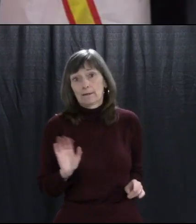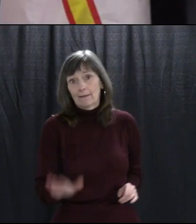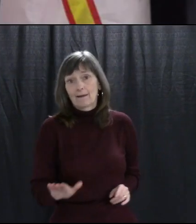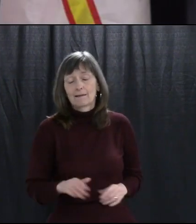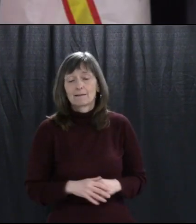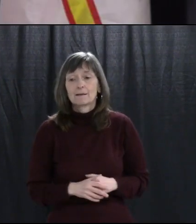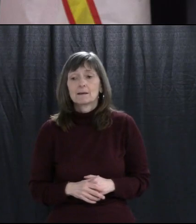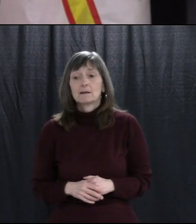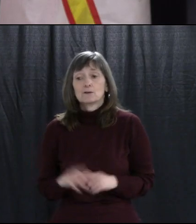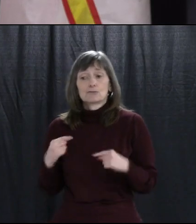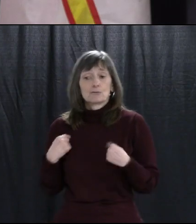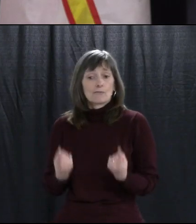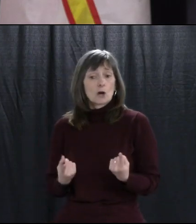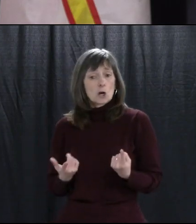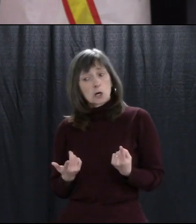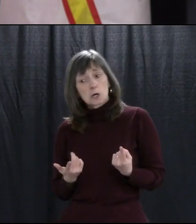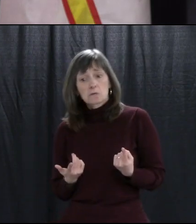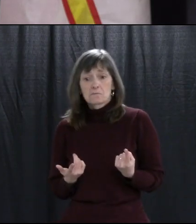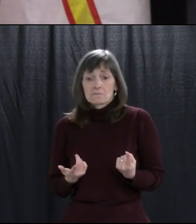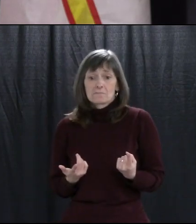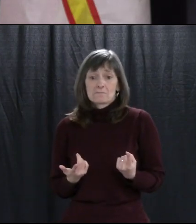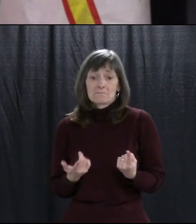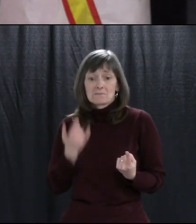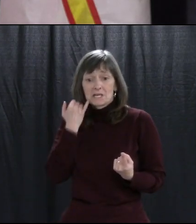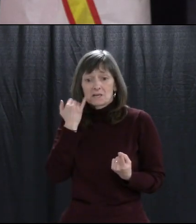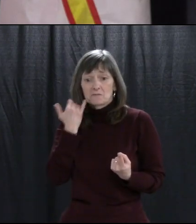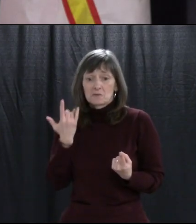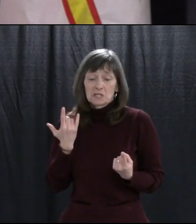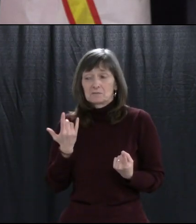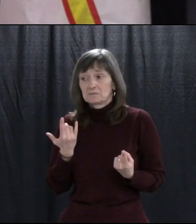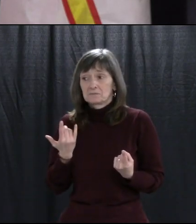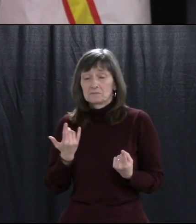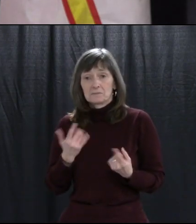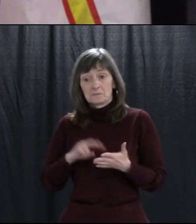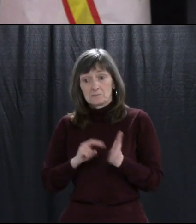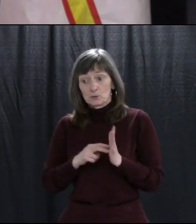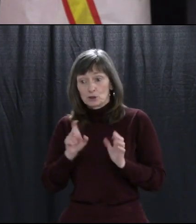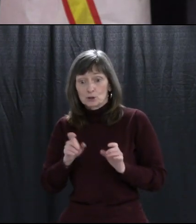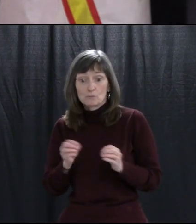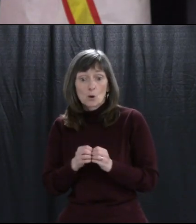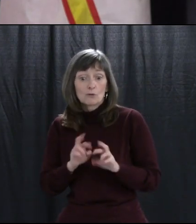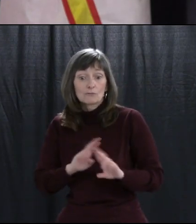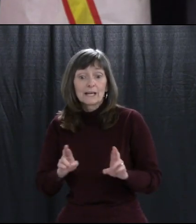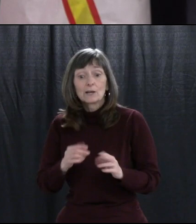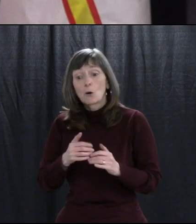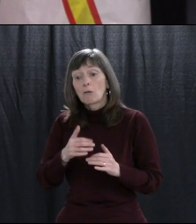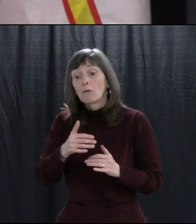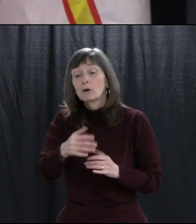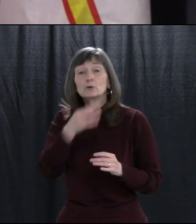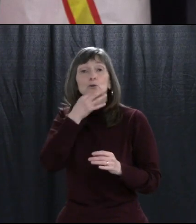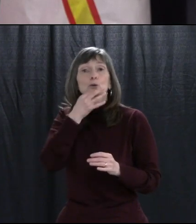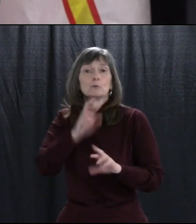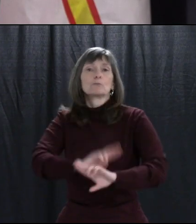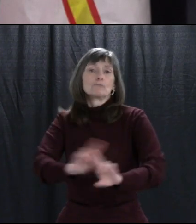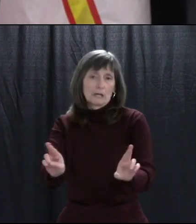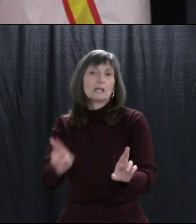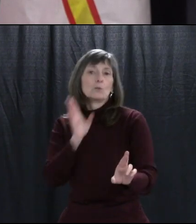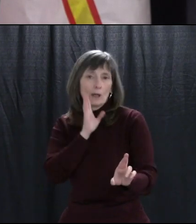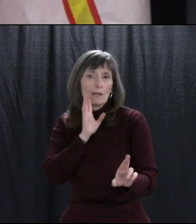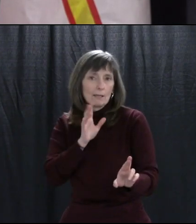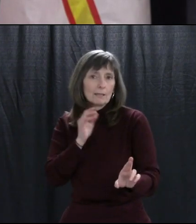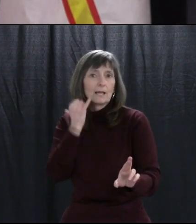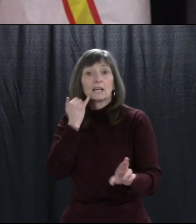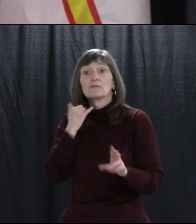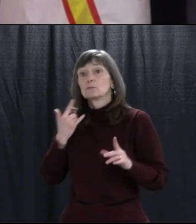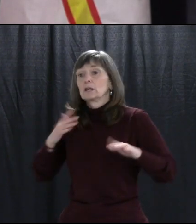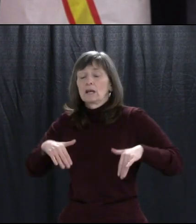far this is not where we are today, but that doesn't necessarily mean that we would not be there very soon. Dr. Fitzgerald,